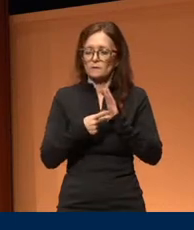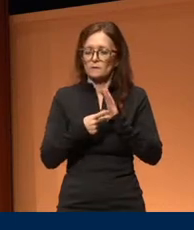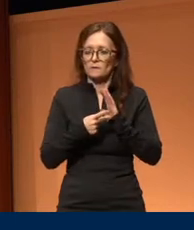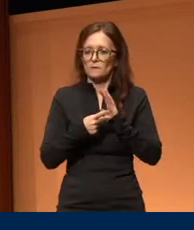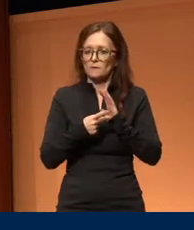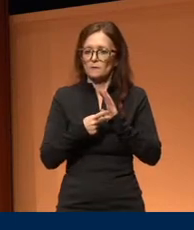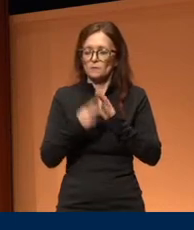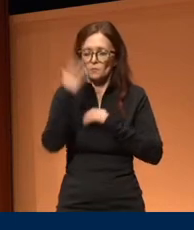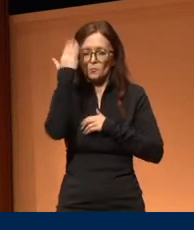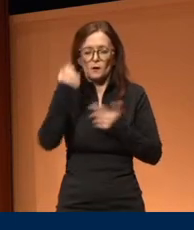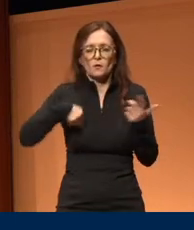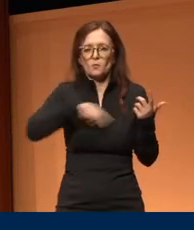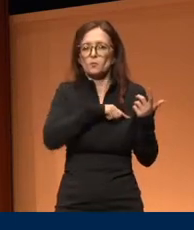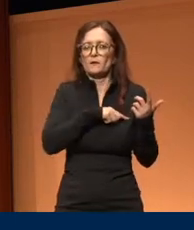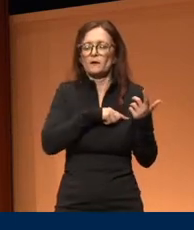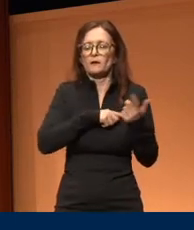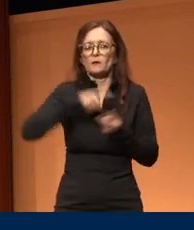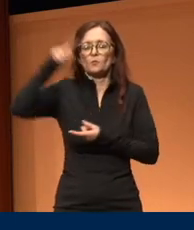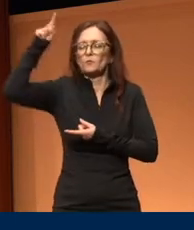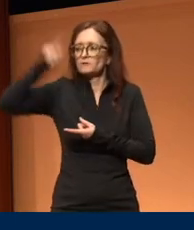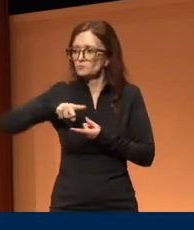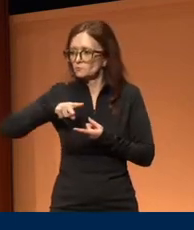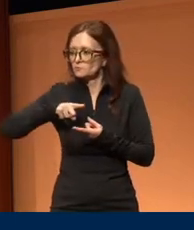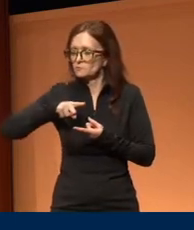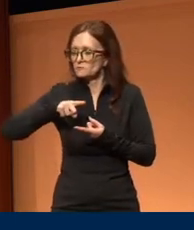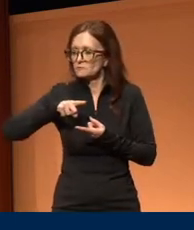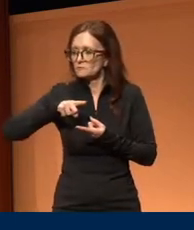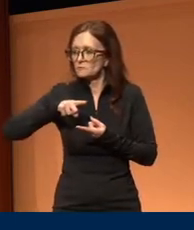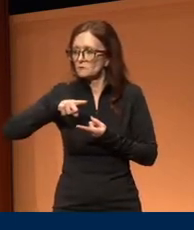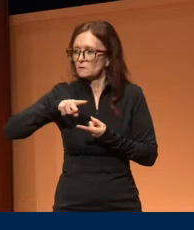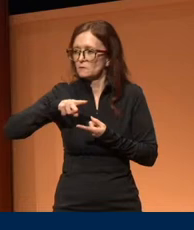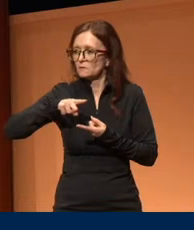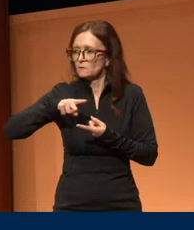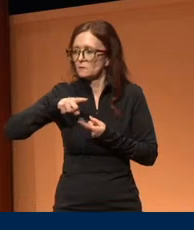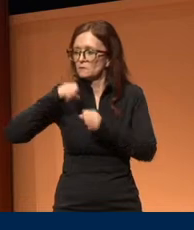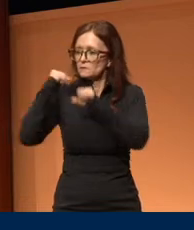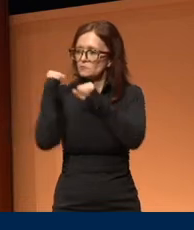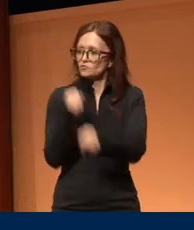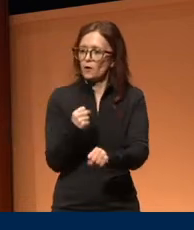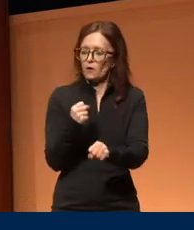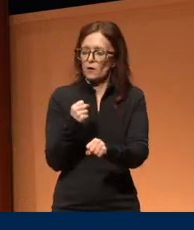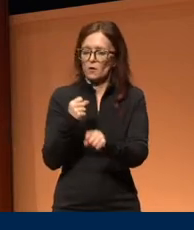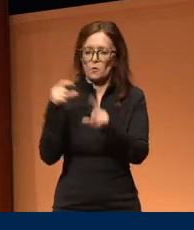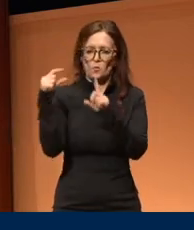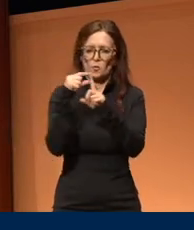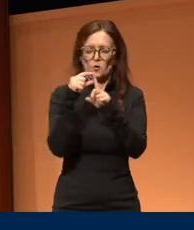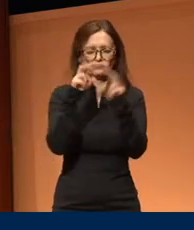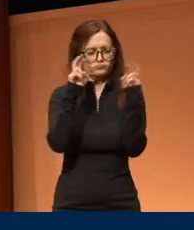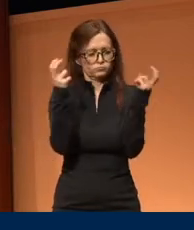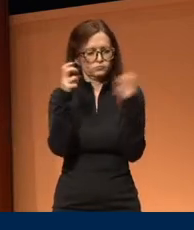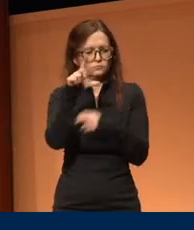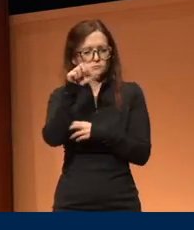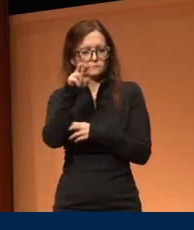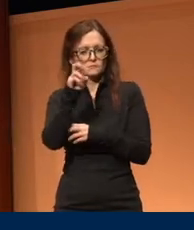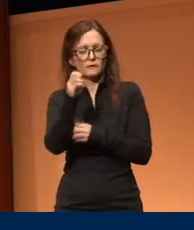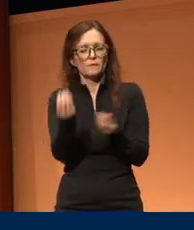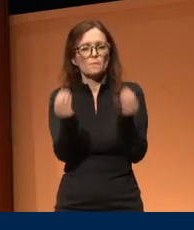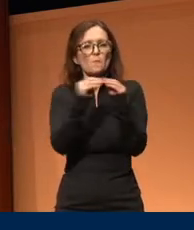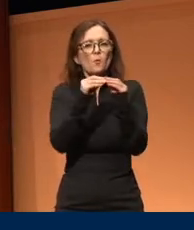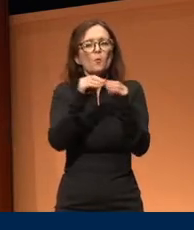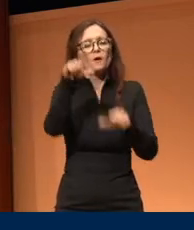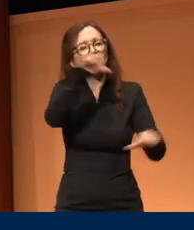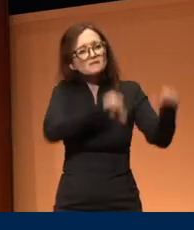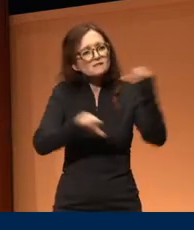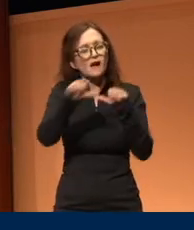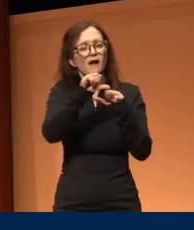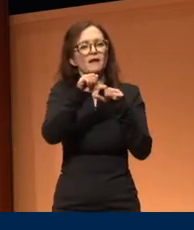why don't we reduce the strong word of love into some more scientifically